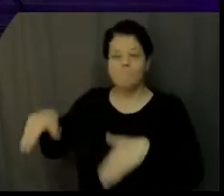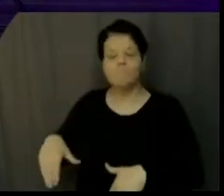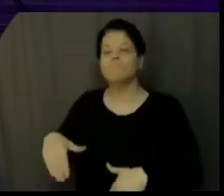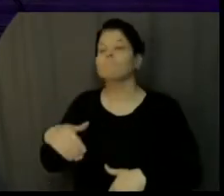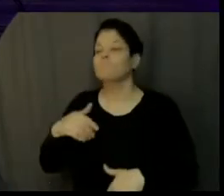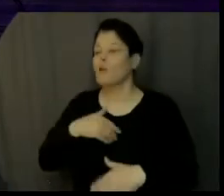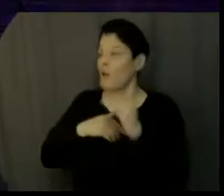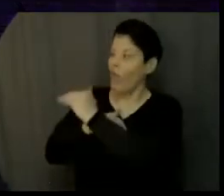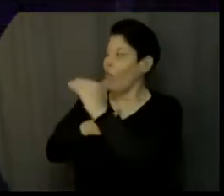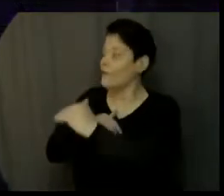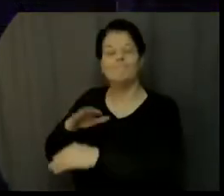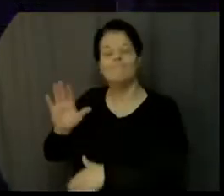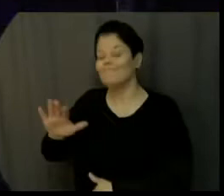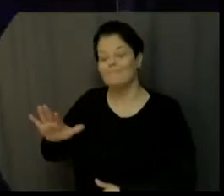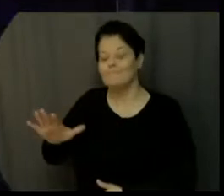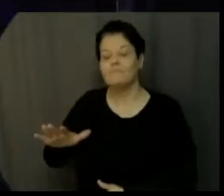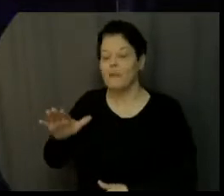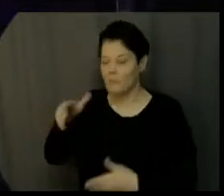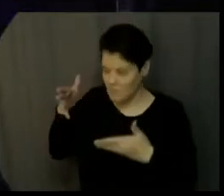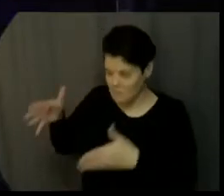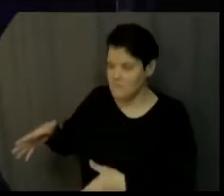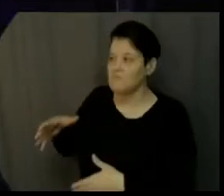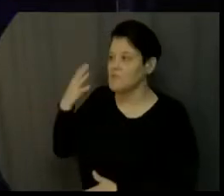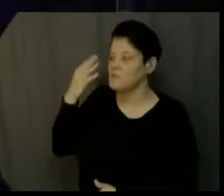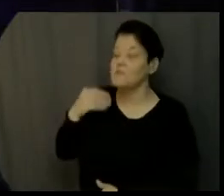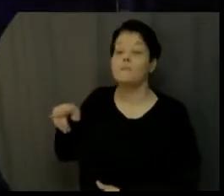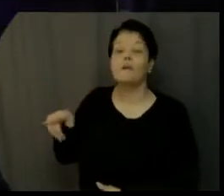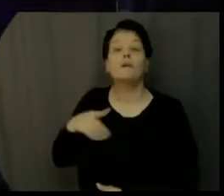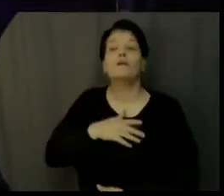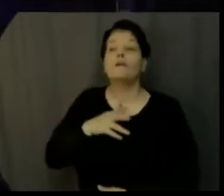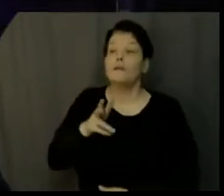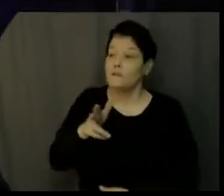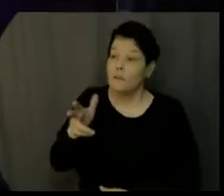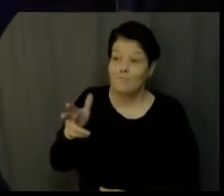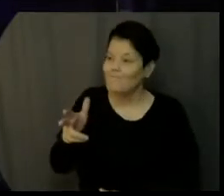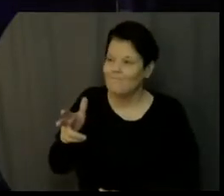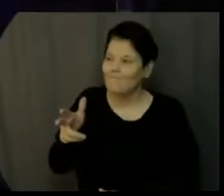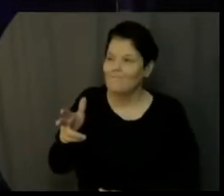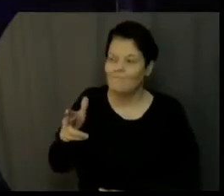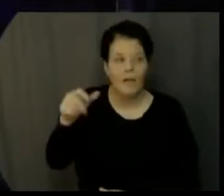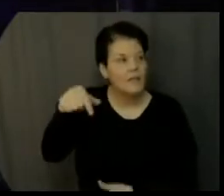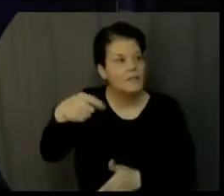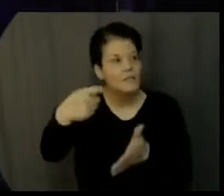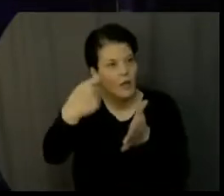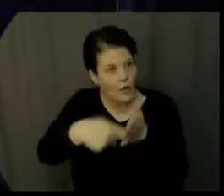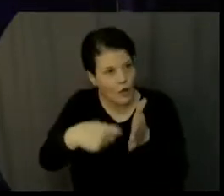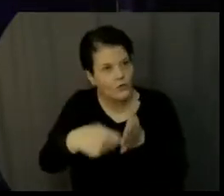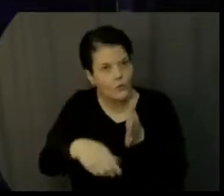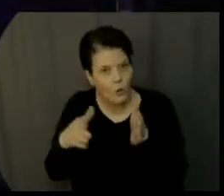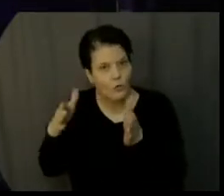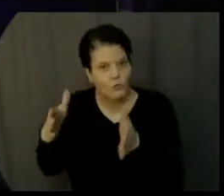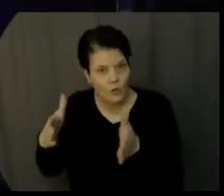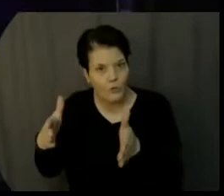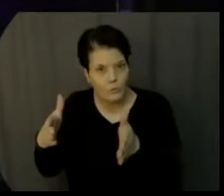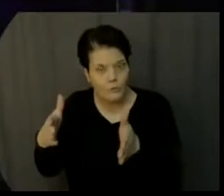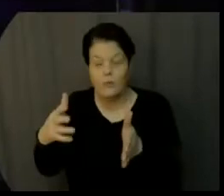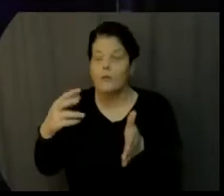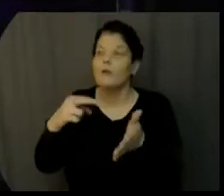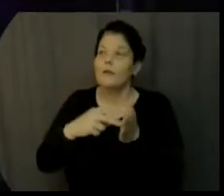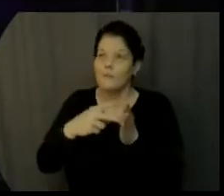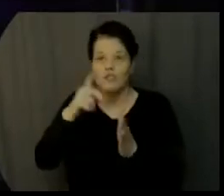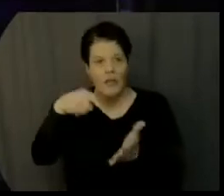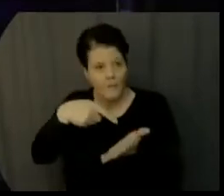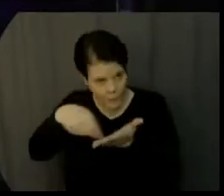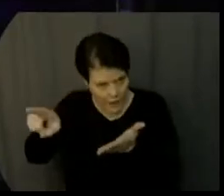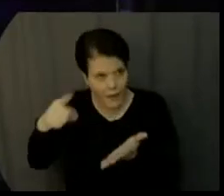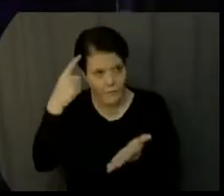going to bother him. I'm going to let him sleep. Next sign says, this is a toll road, so it's not, toll roads don't have little off-ramps all the time. And